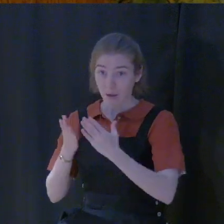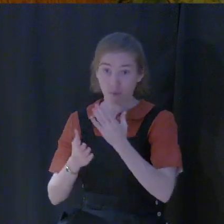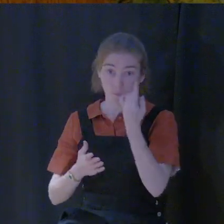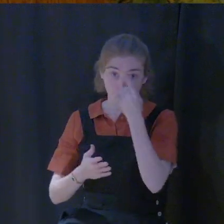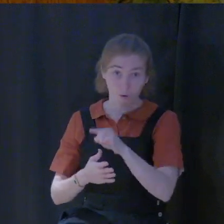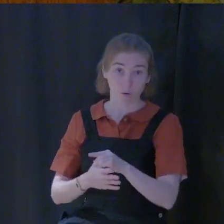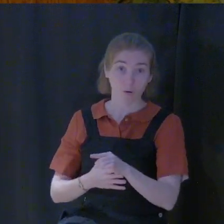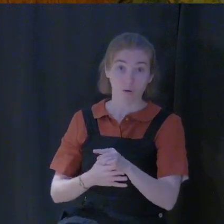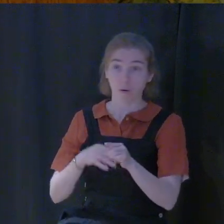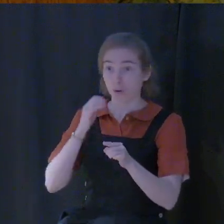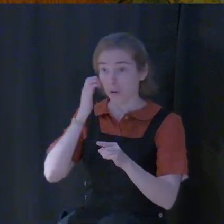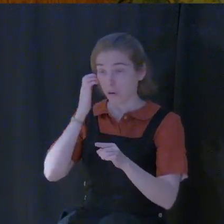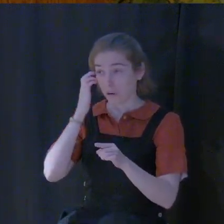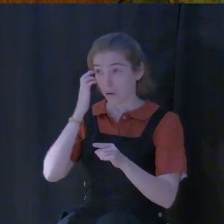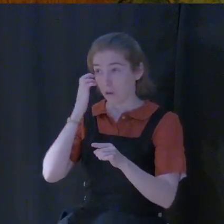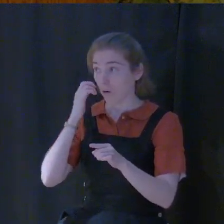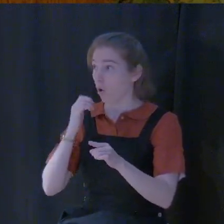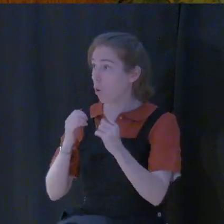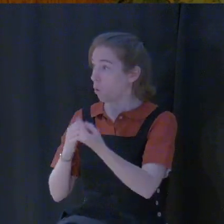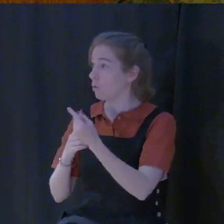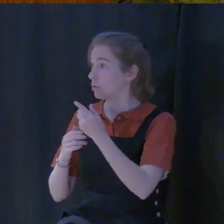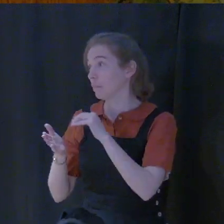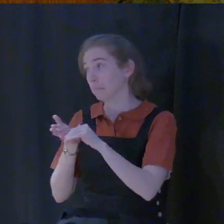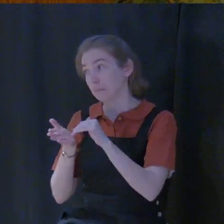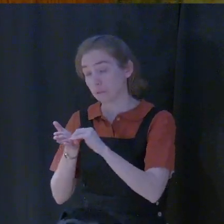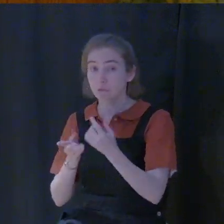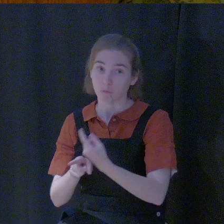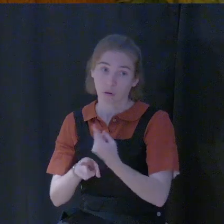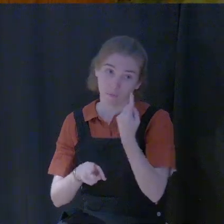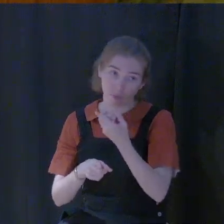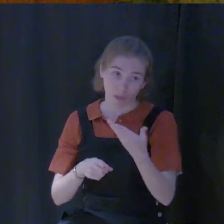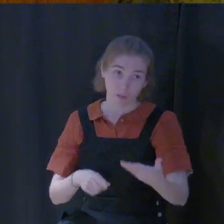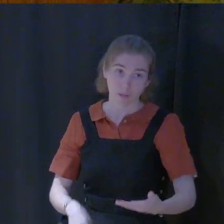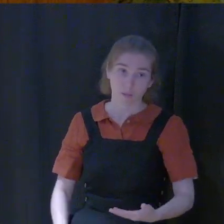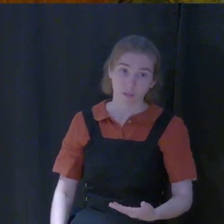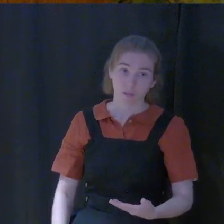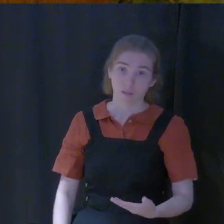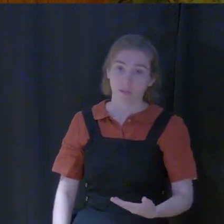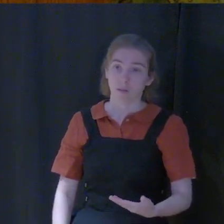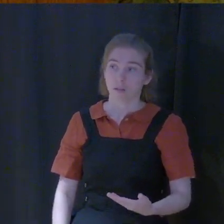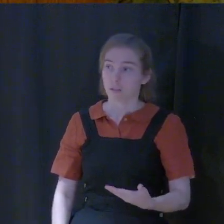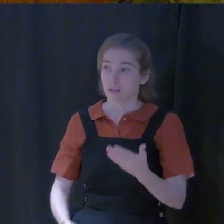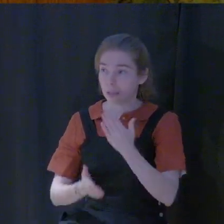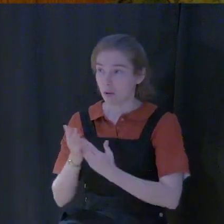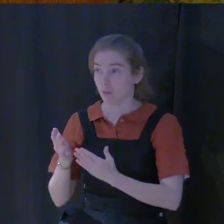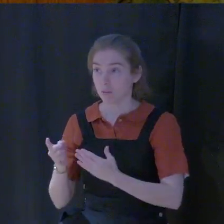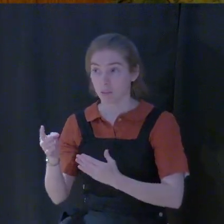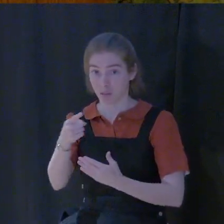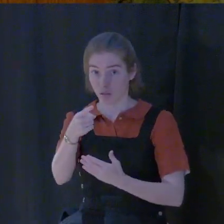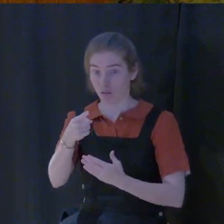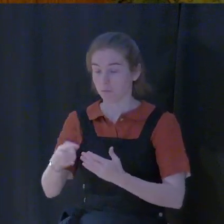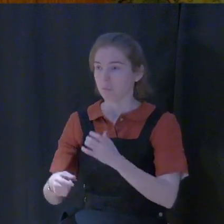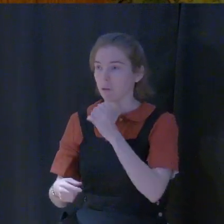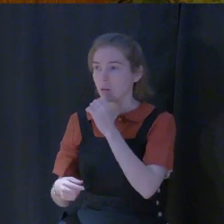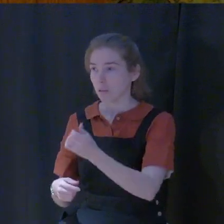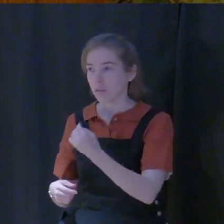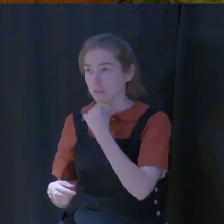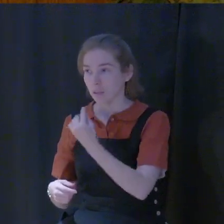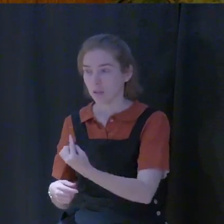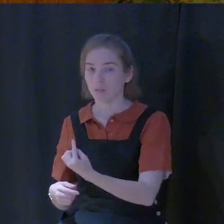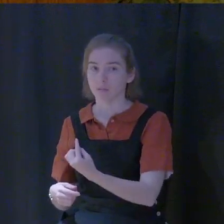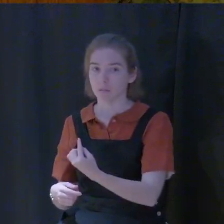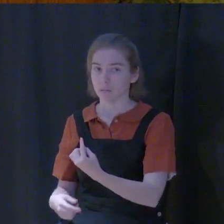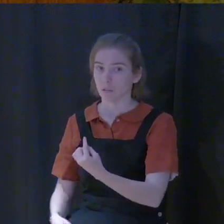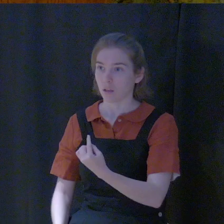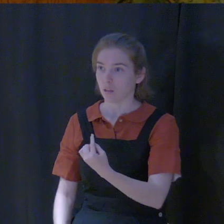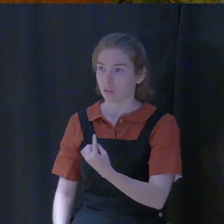disclaimer, we always make excuses, don't we, for things? Some of you will notice that sometimes sitting here, I take my phone